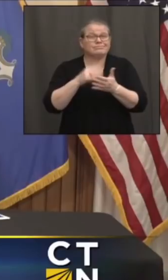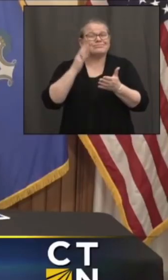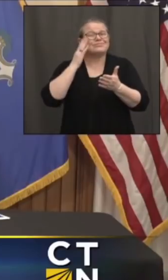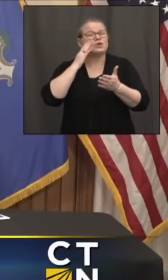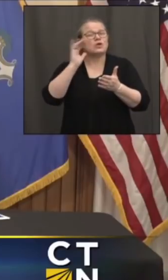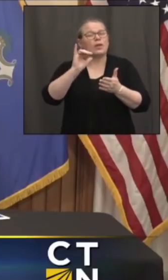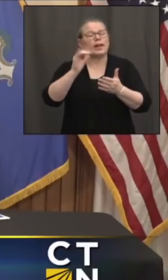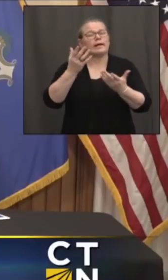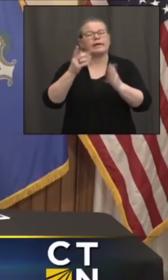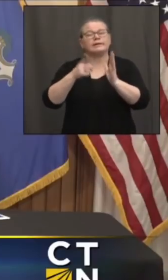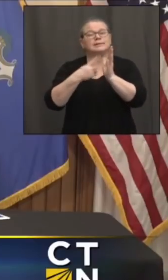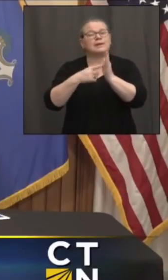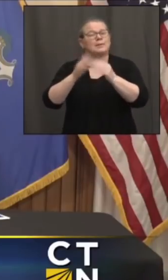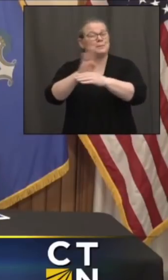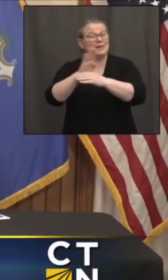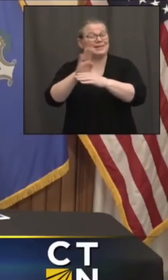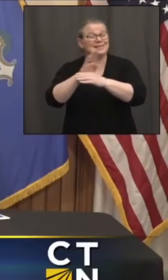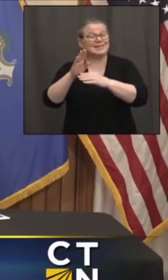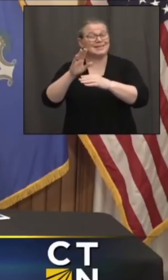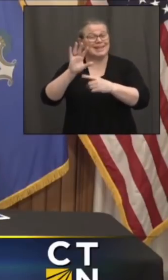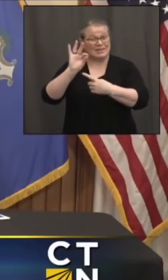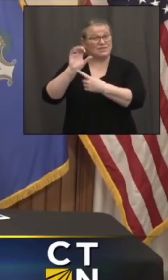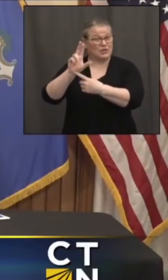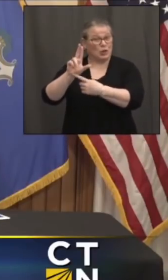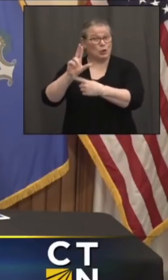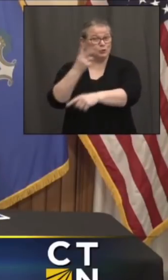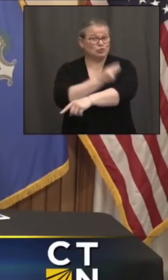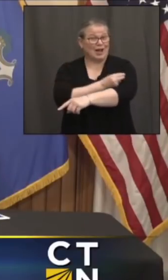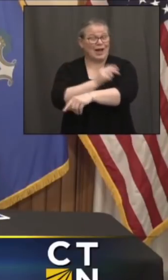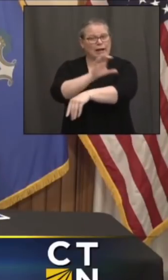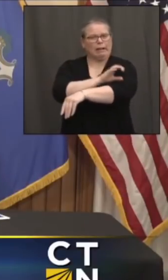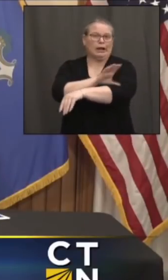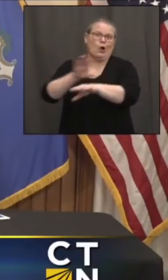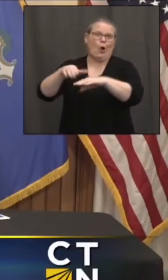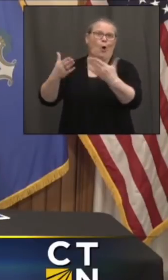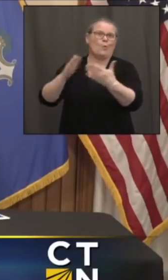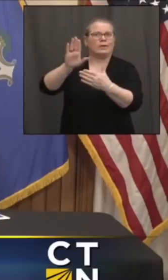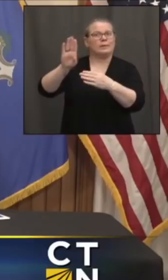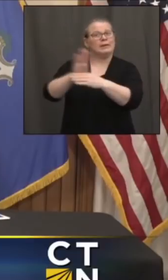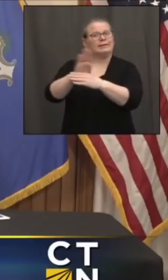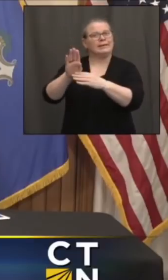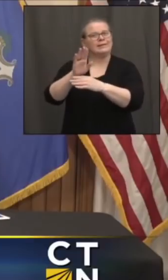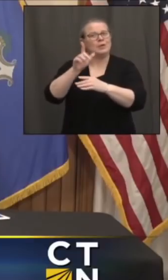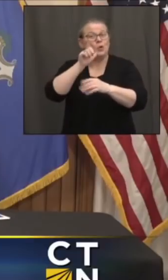shot clinic, will there be, as we progress, will there be opportunities for,